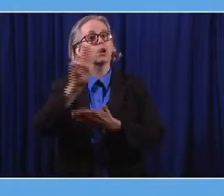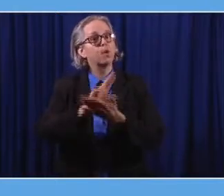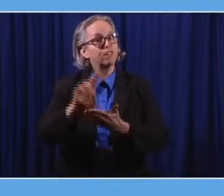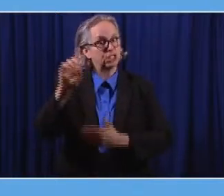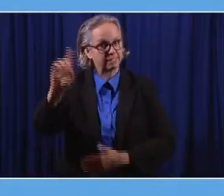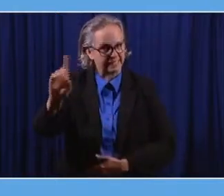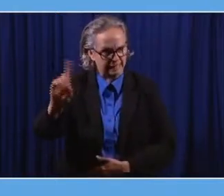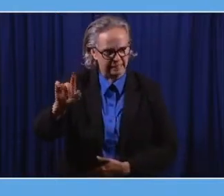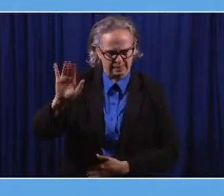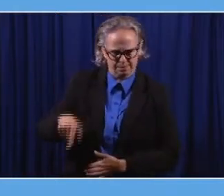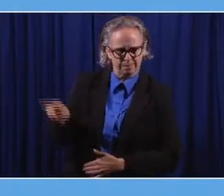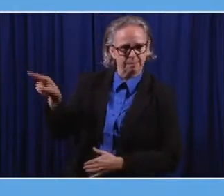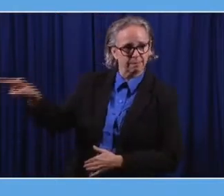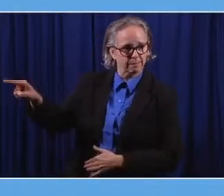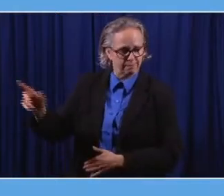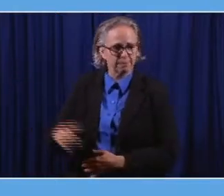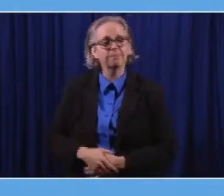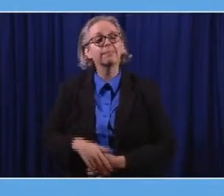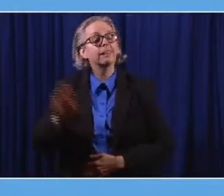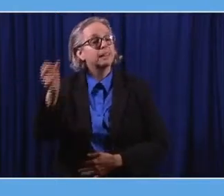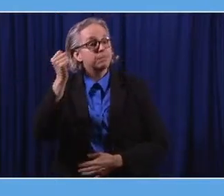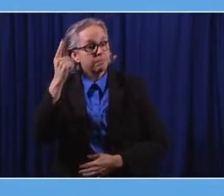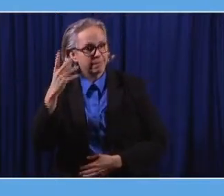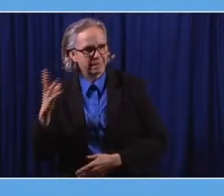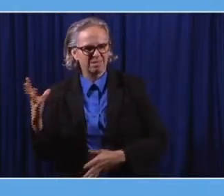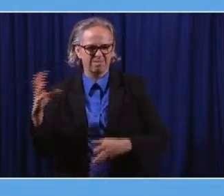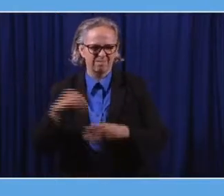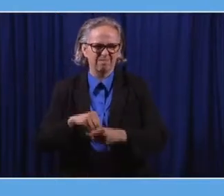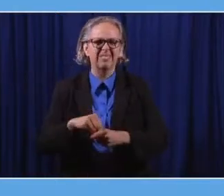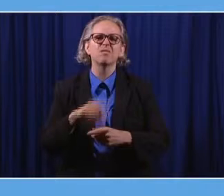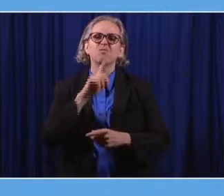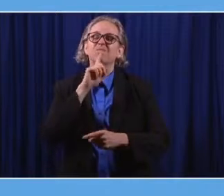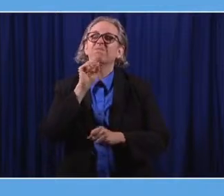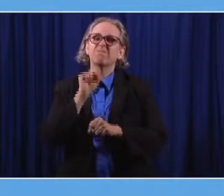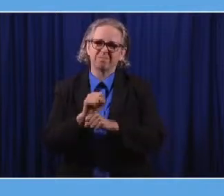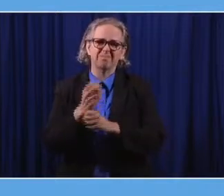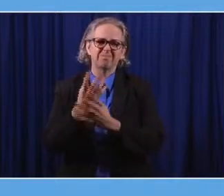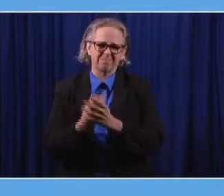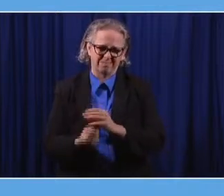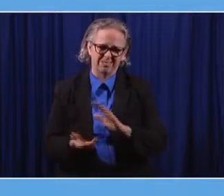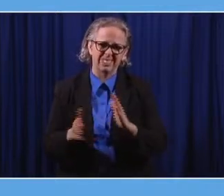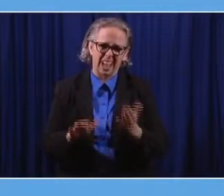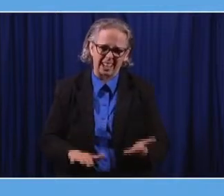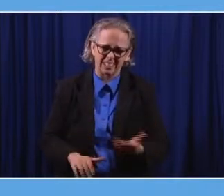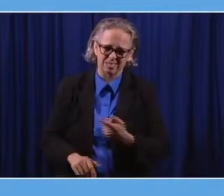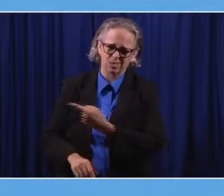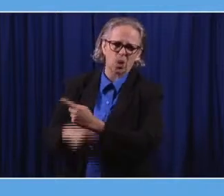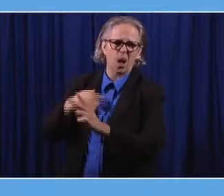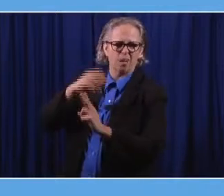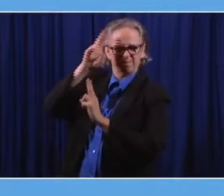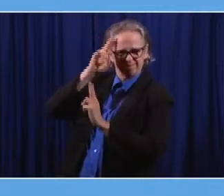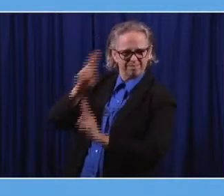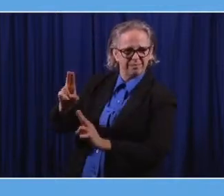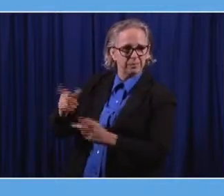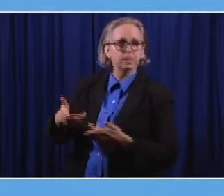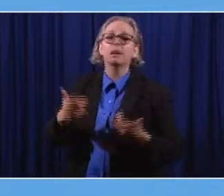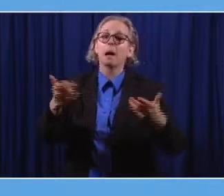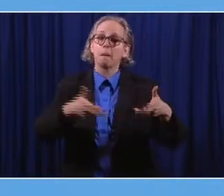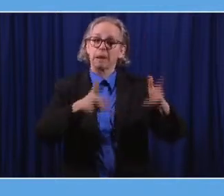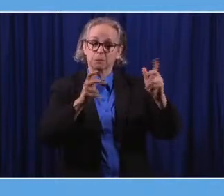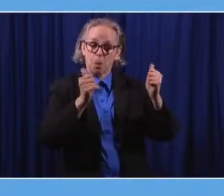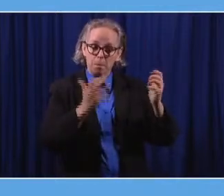guard on Moeller's 26-1 basketball team last winter, and a member of the 2019